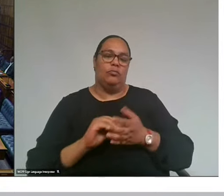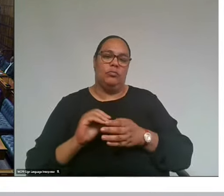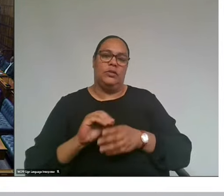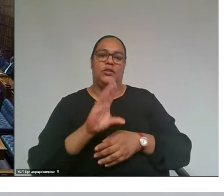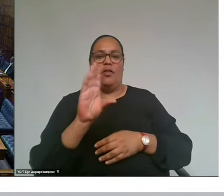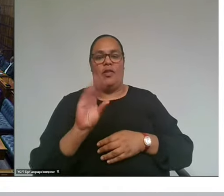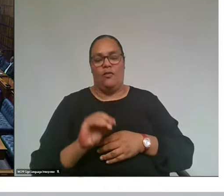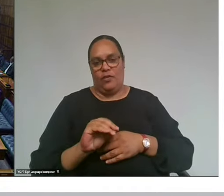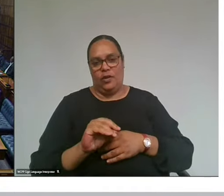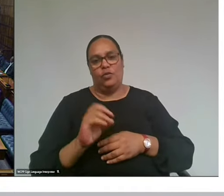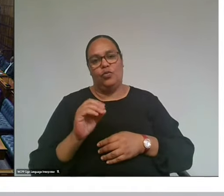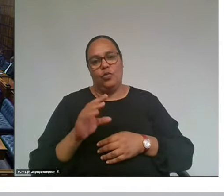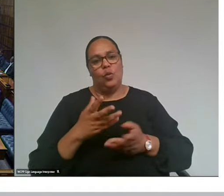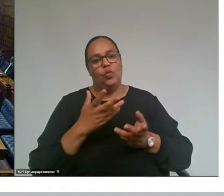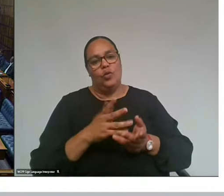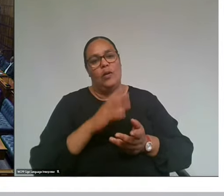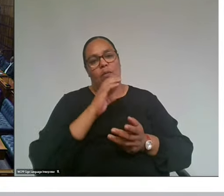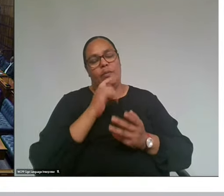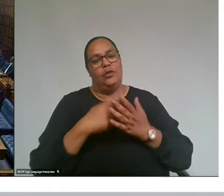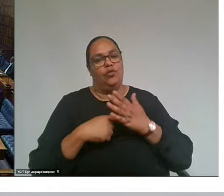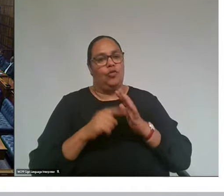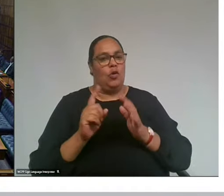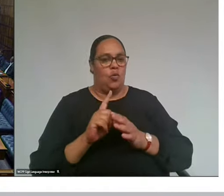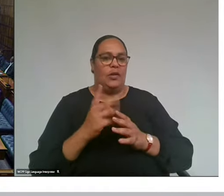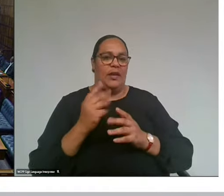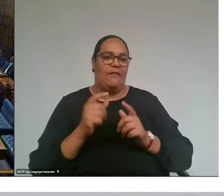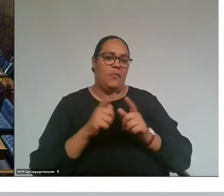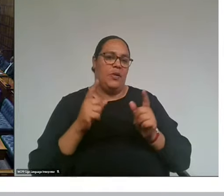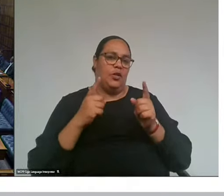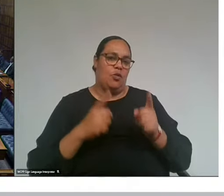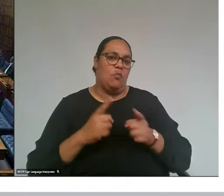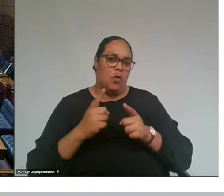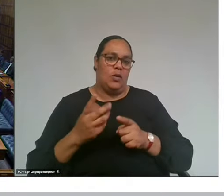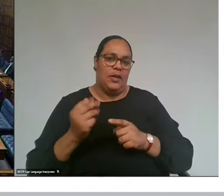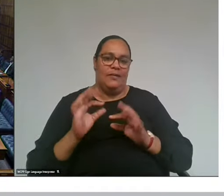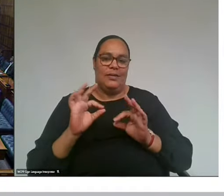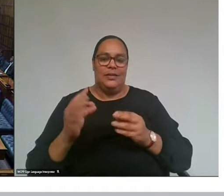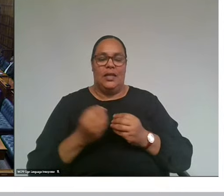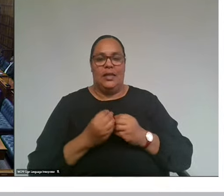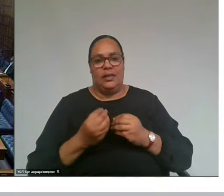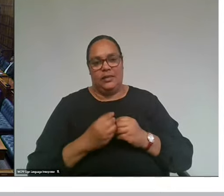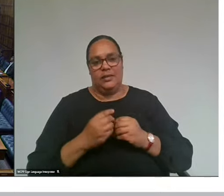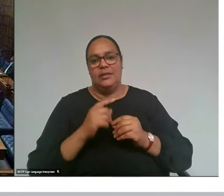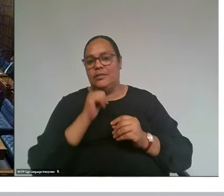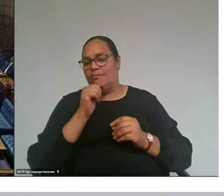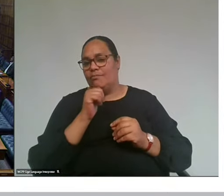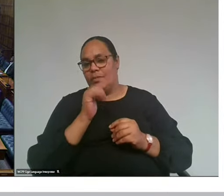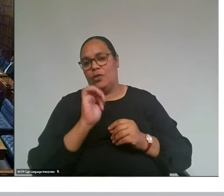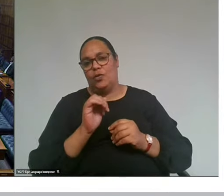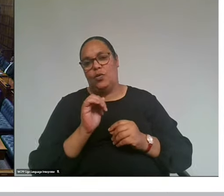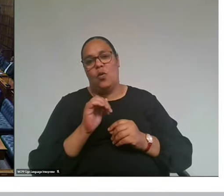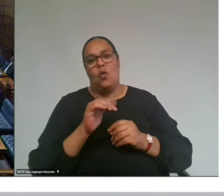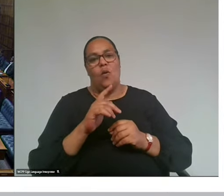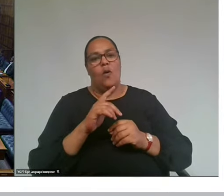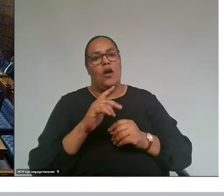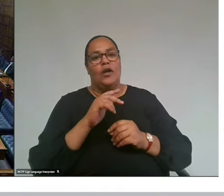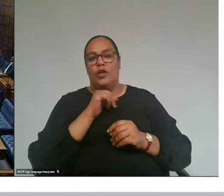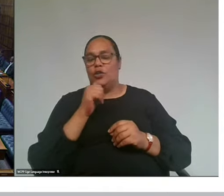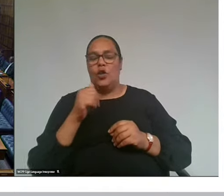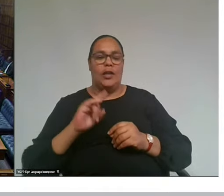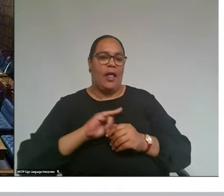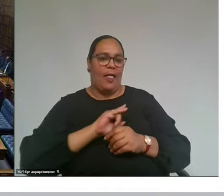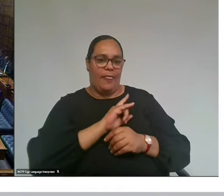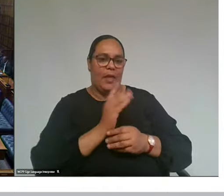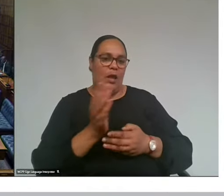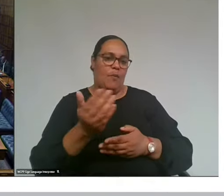Africa so that's a signal that there is a huge demand for for those kinds of products even though the Reap is not healthy and the